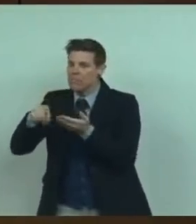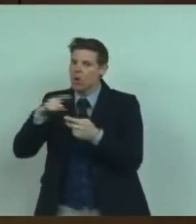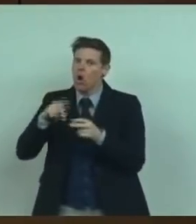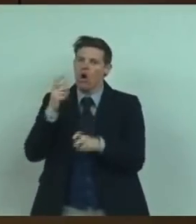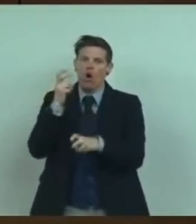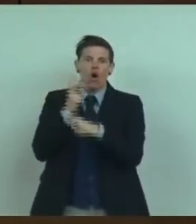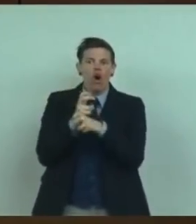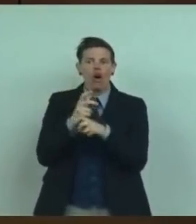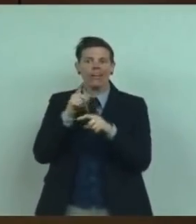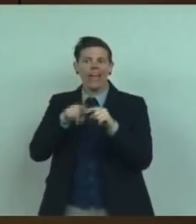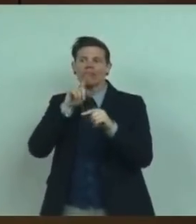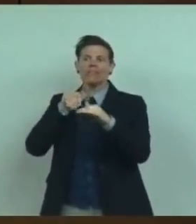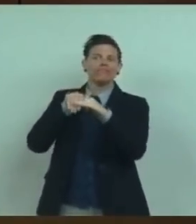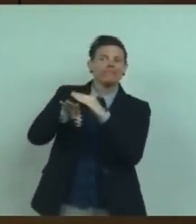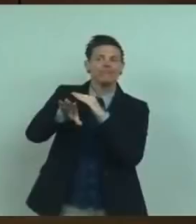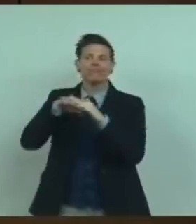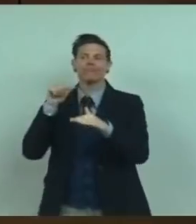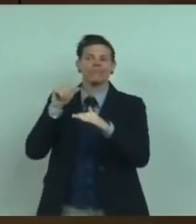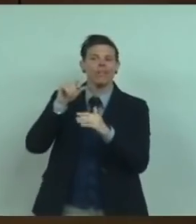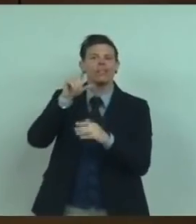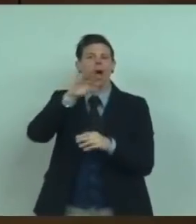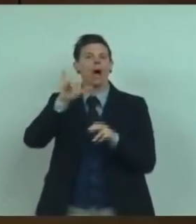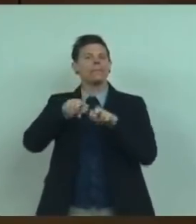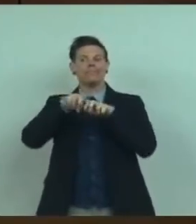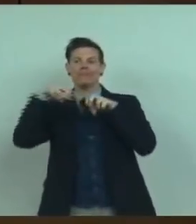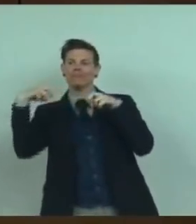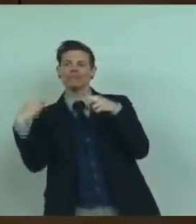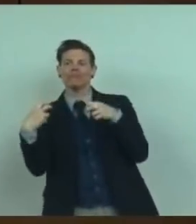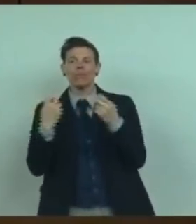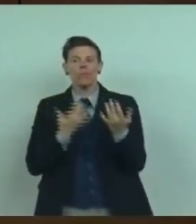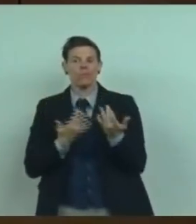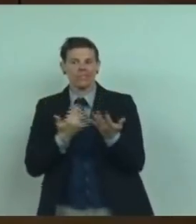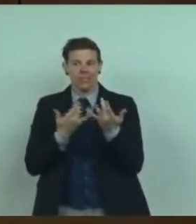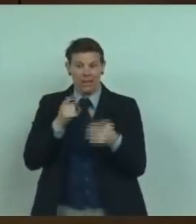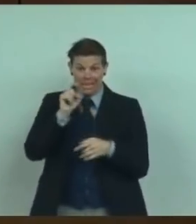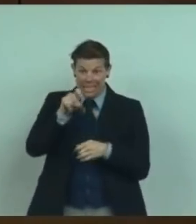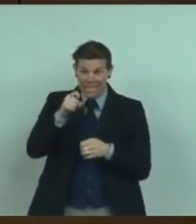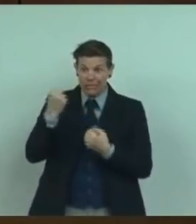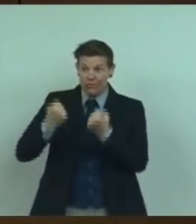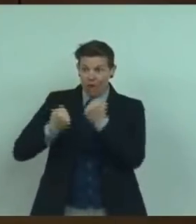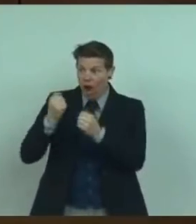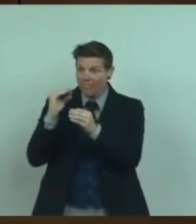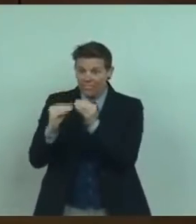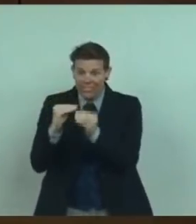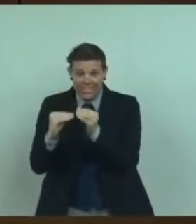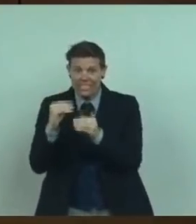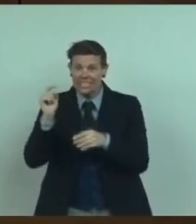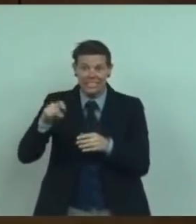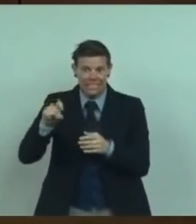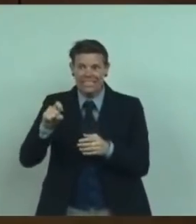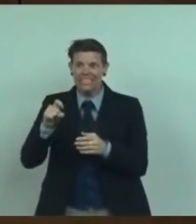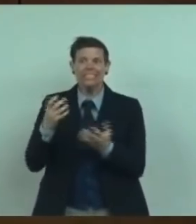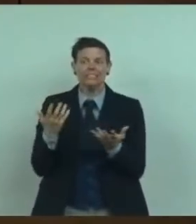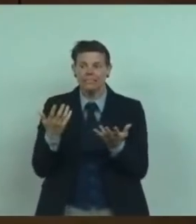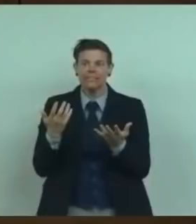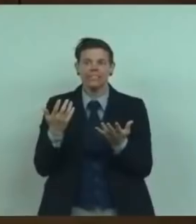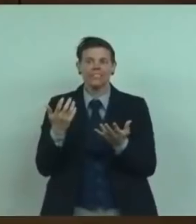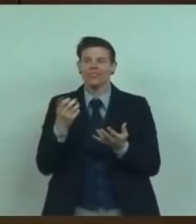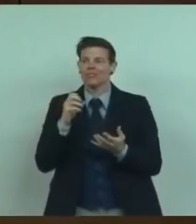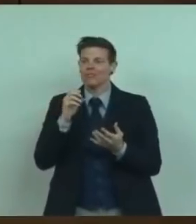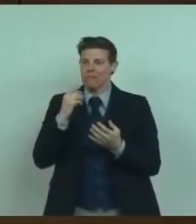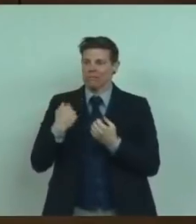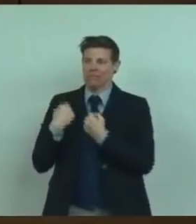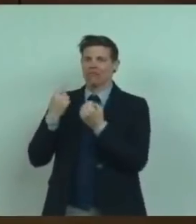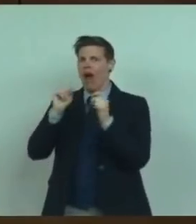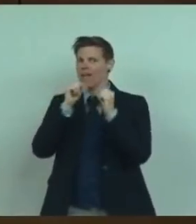area. If you need your car in that kind of a business, not a pitch or a plug to be repaired because you can't get to work or